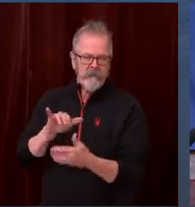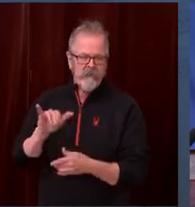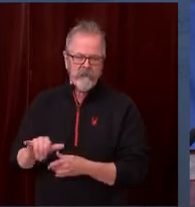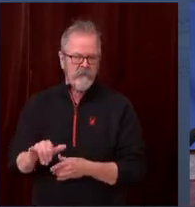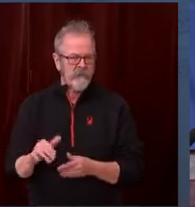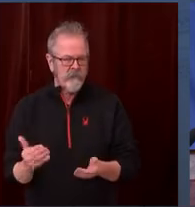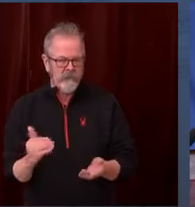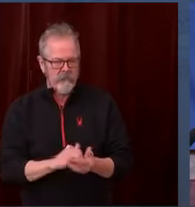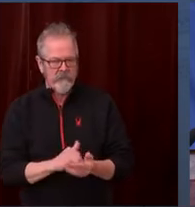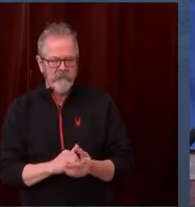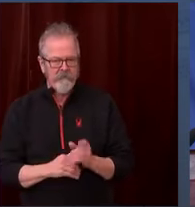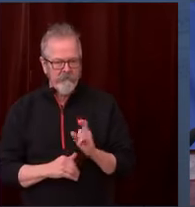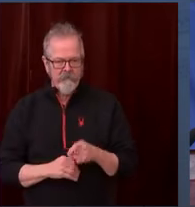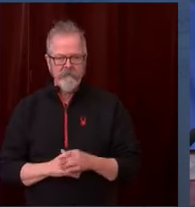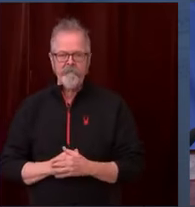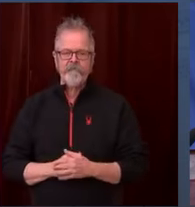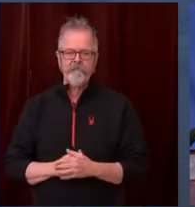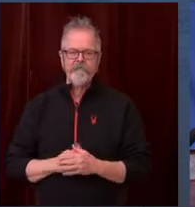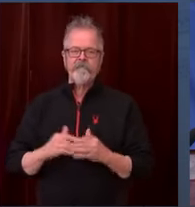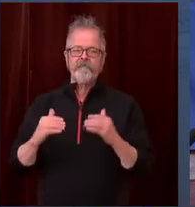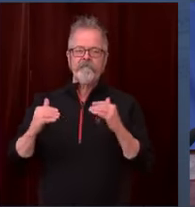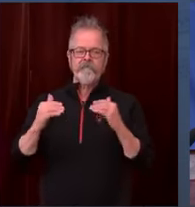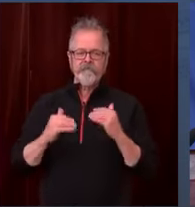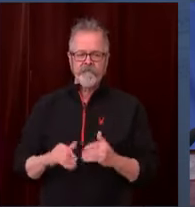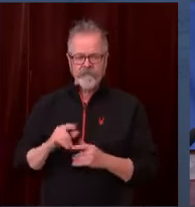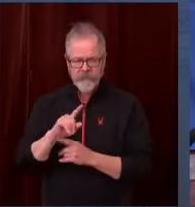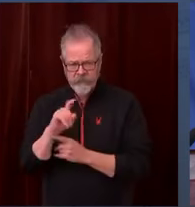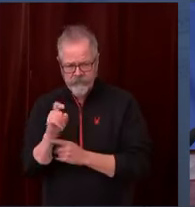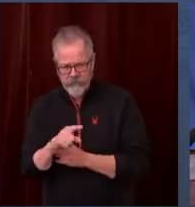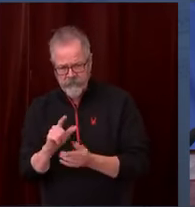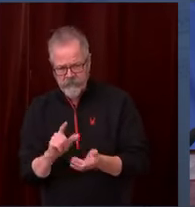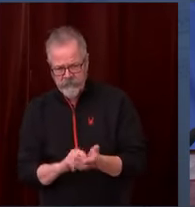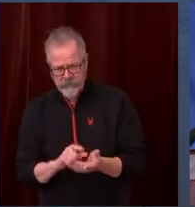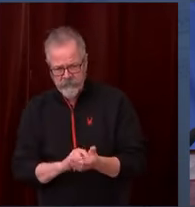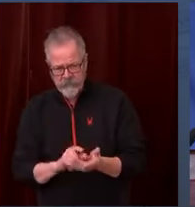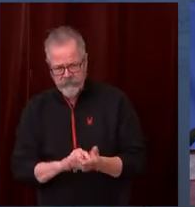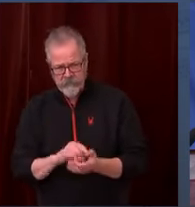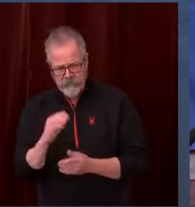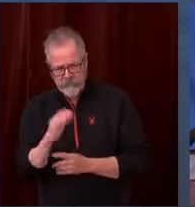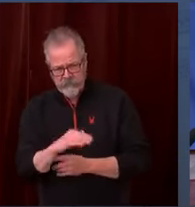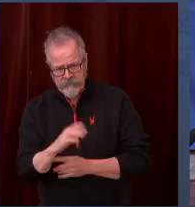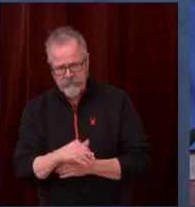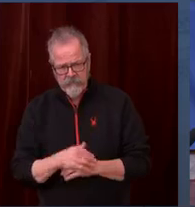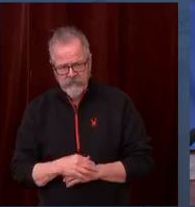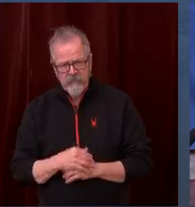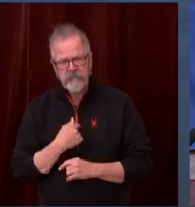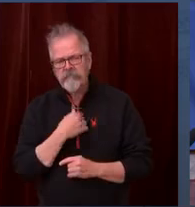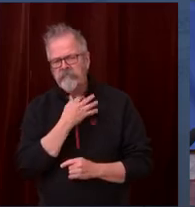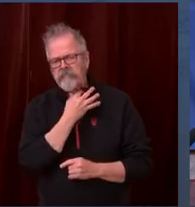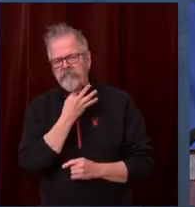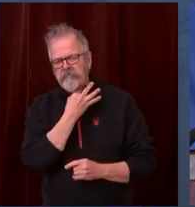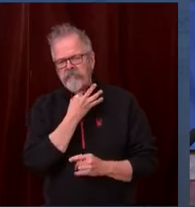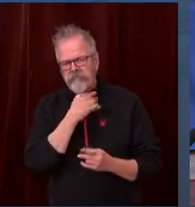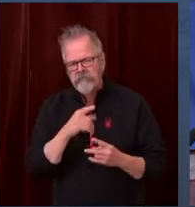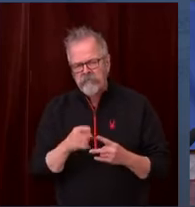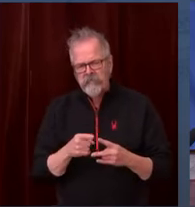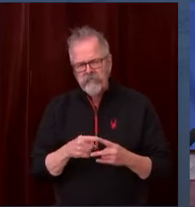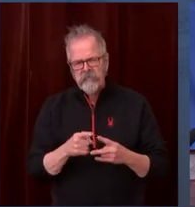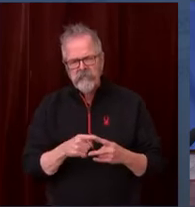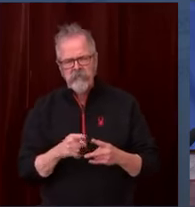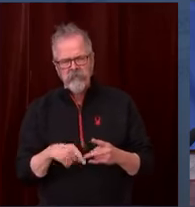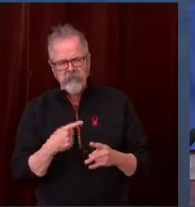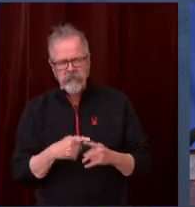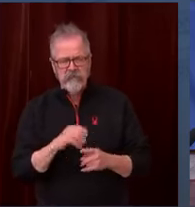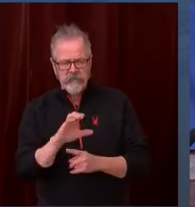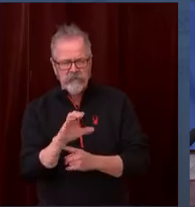independent office? Will they be referred to the state AG? And then with COVID-19 outbreaks expanding across